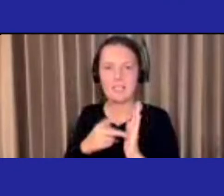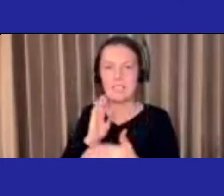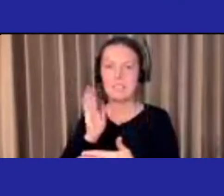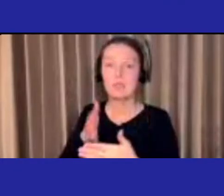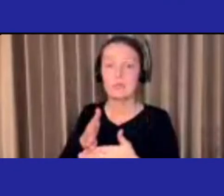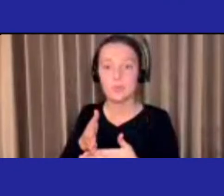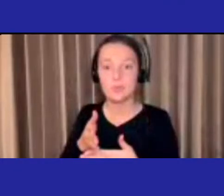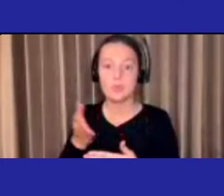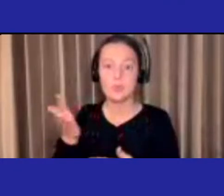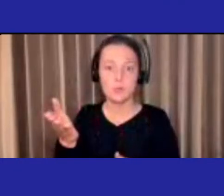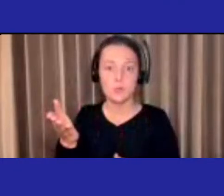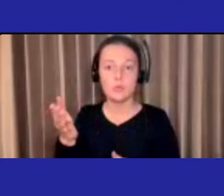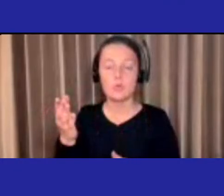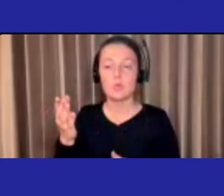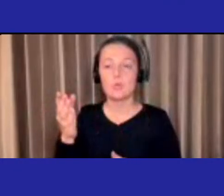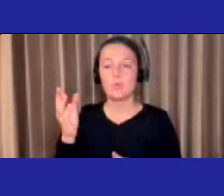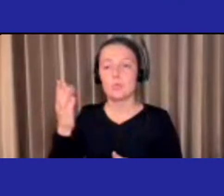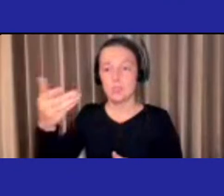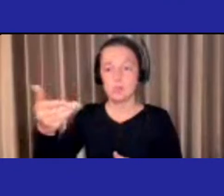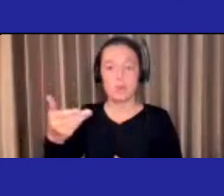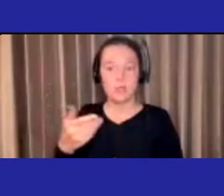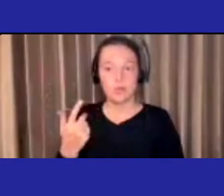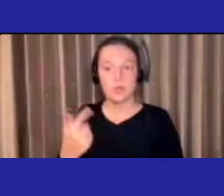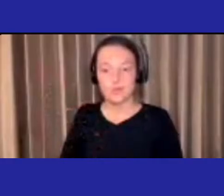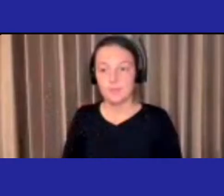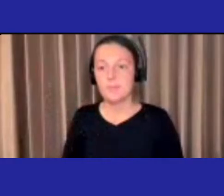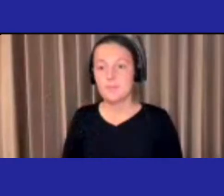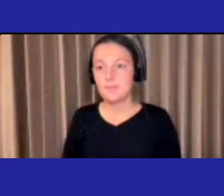interrupt the introduction. Next slide.